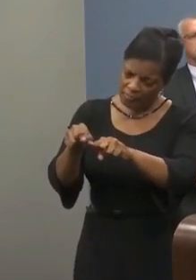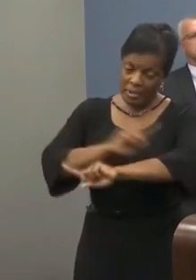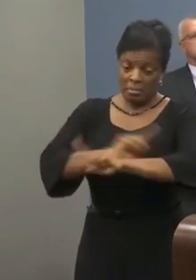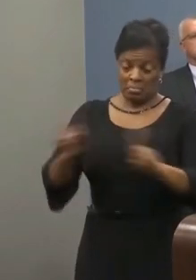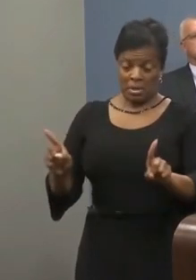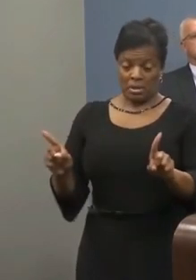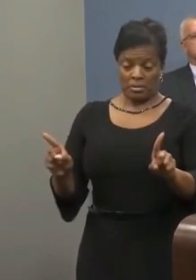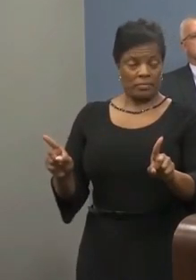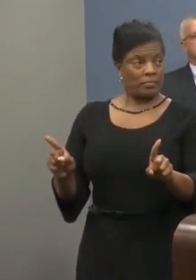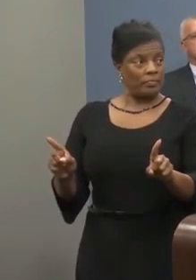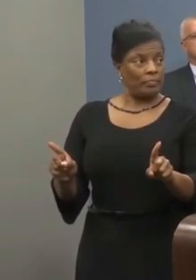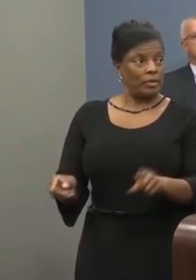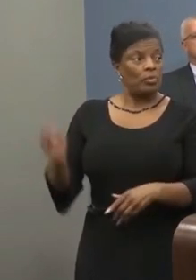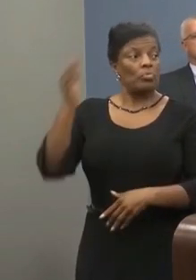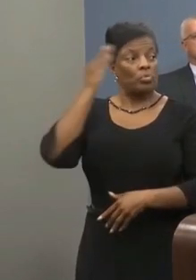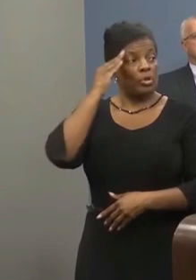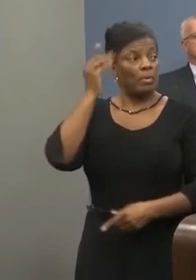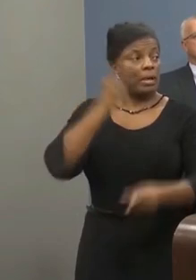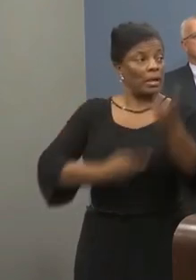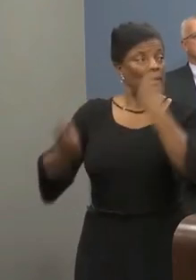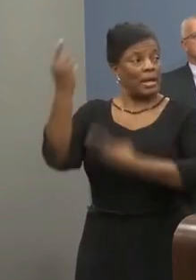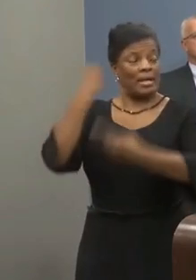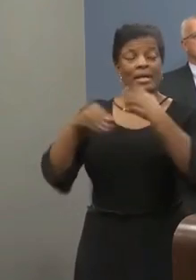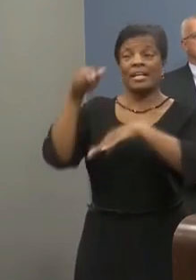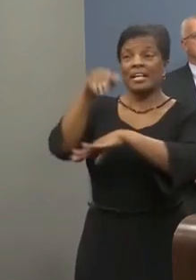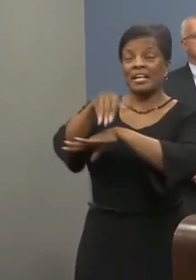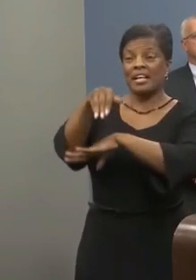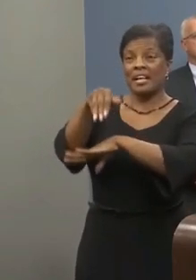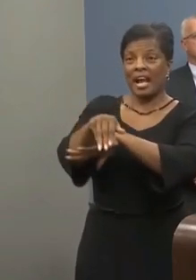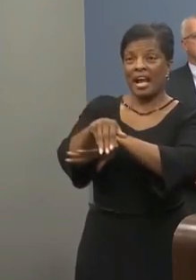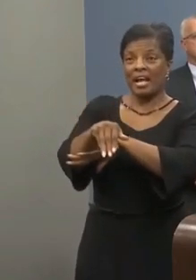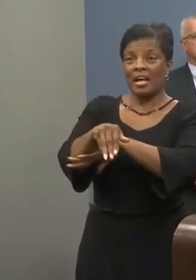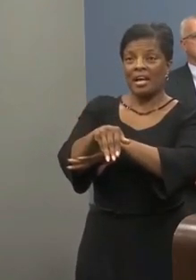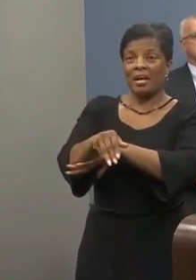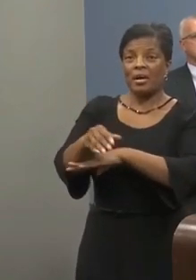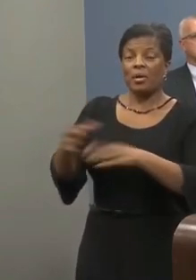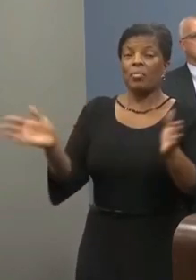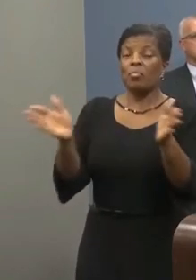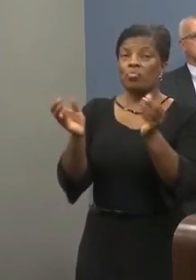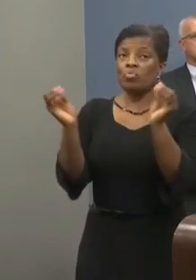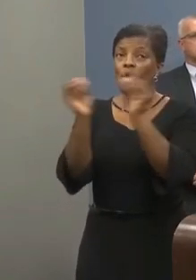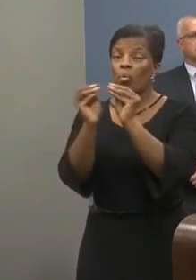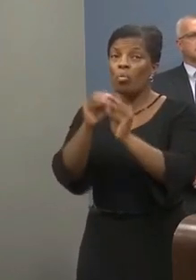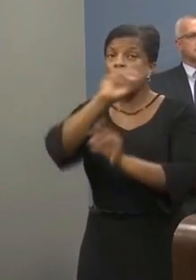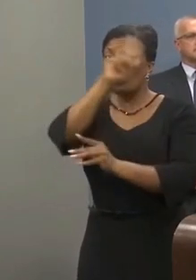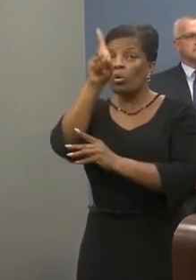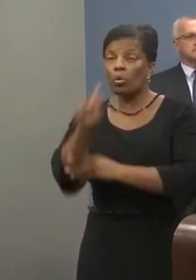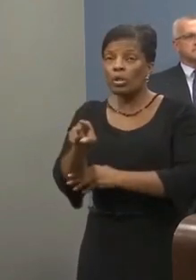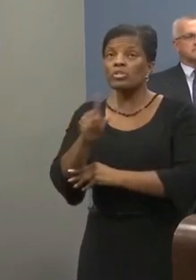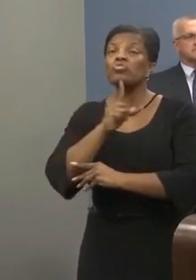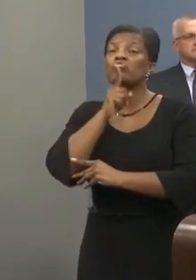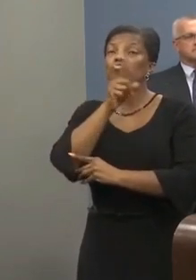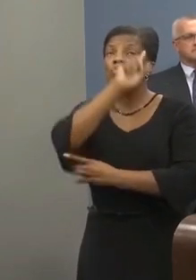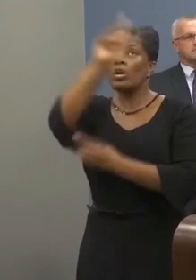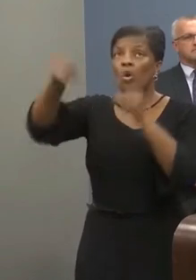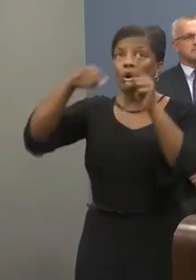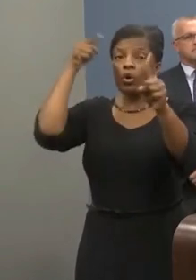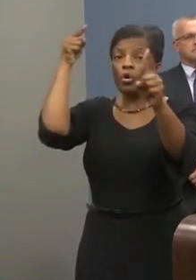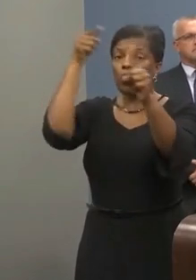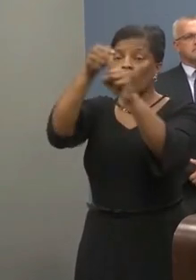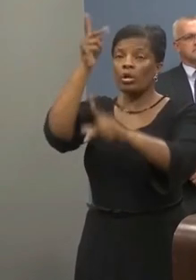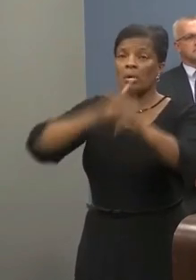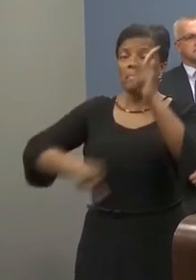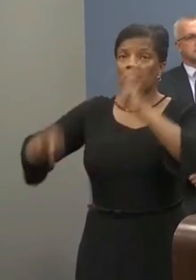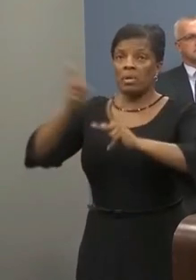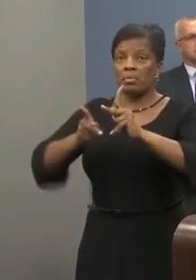Unfortunately, we knew by coming out here tonight that we would probably create a lot more questions. But the real goal is to let the